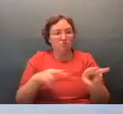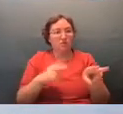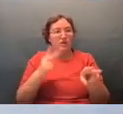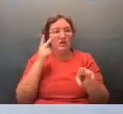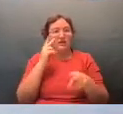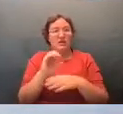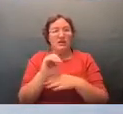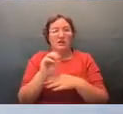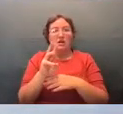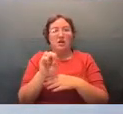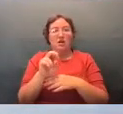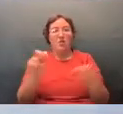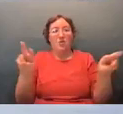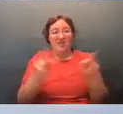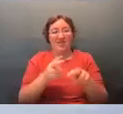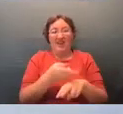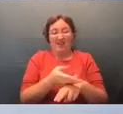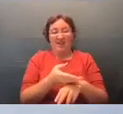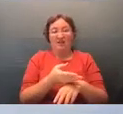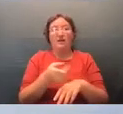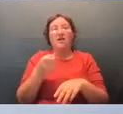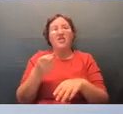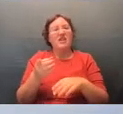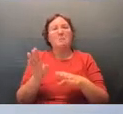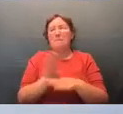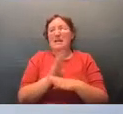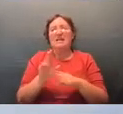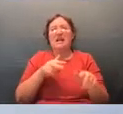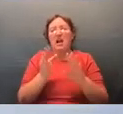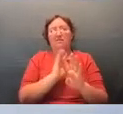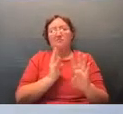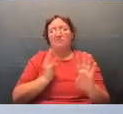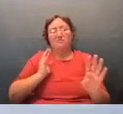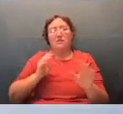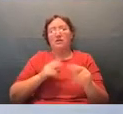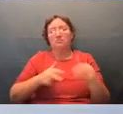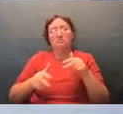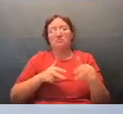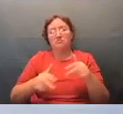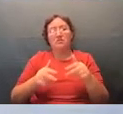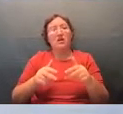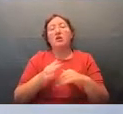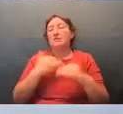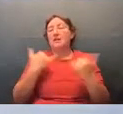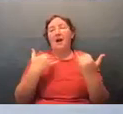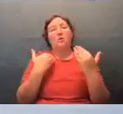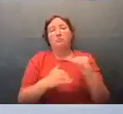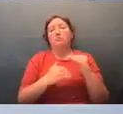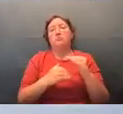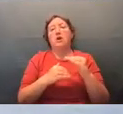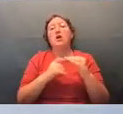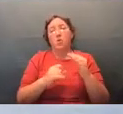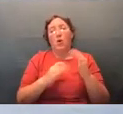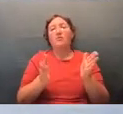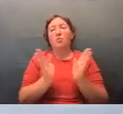Owens Valley. Super busy hike that they had to now require you to submit a